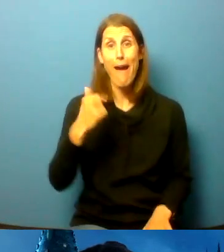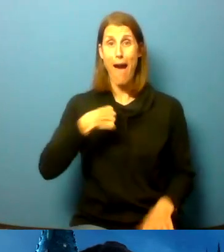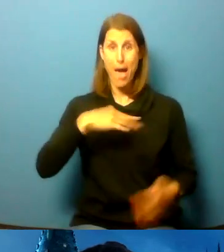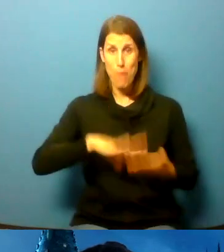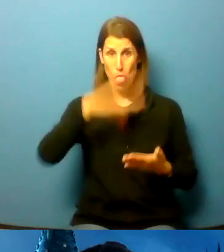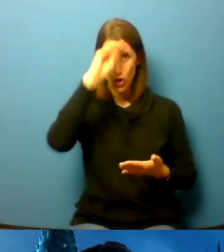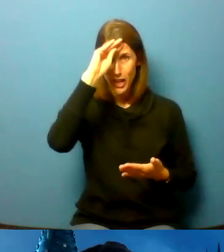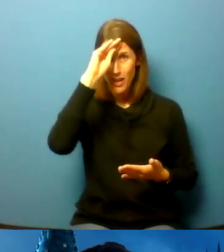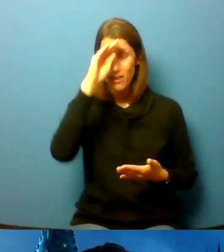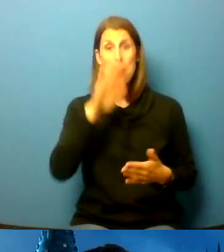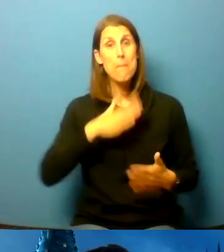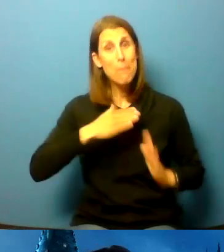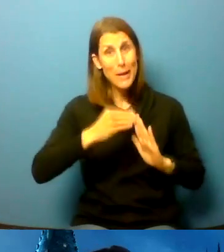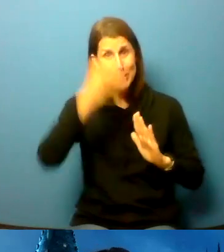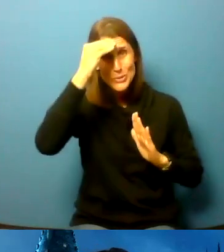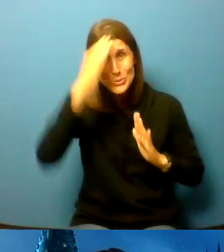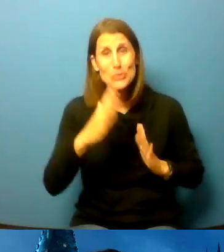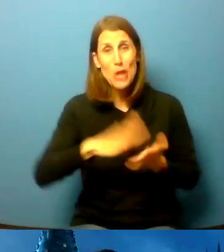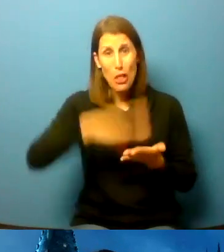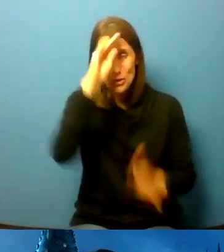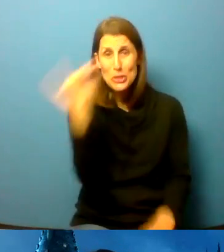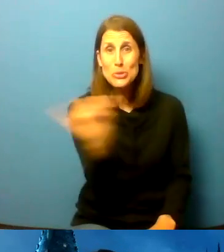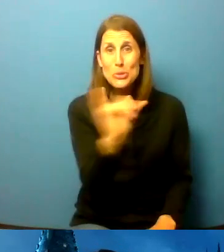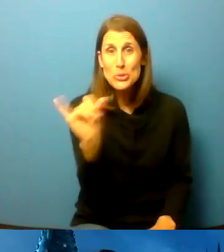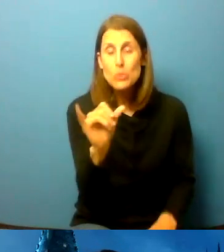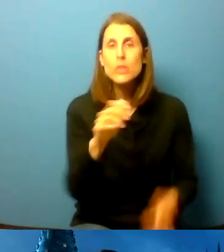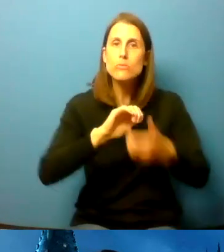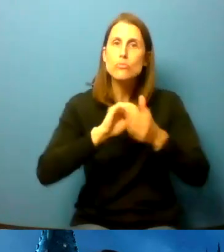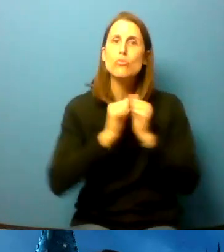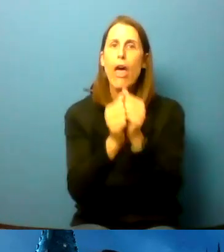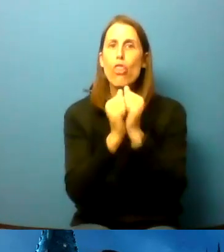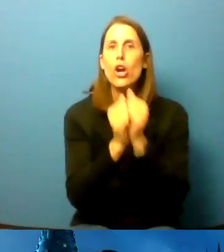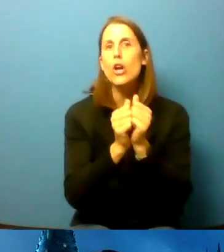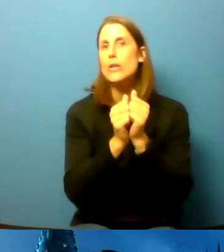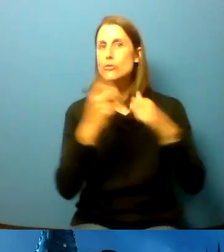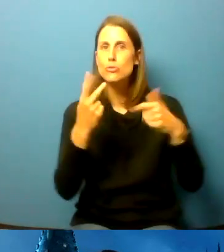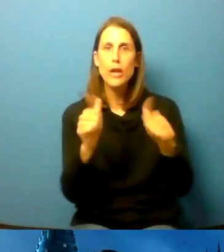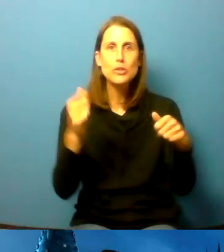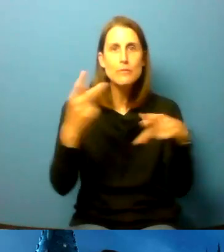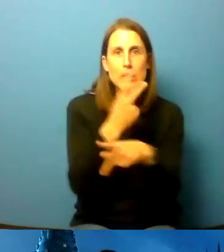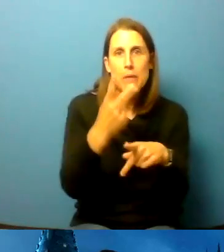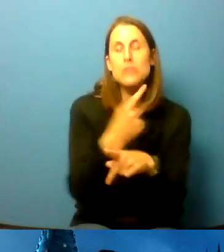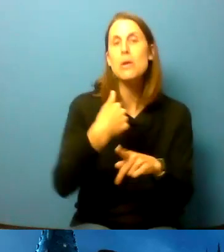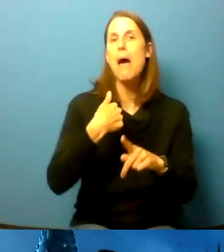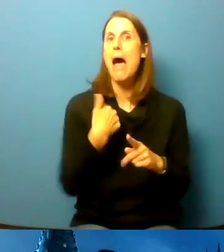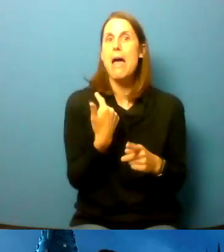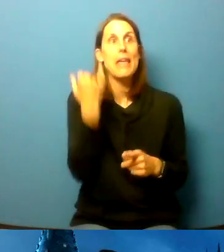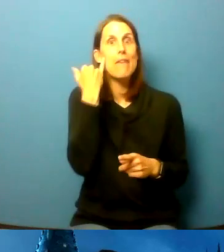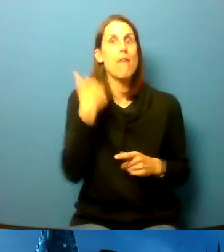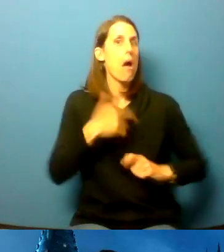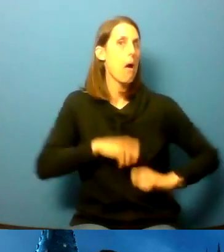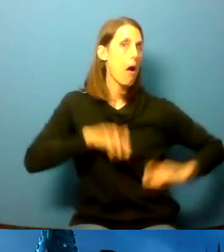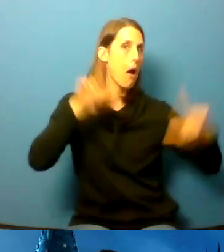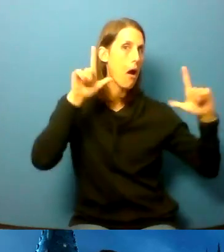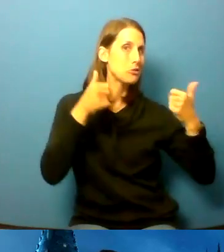so frustrating, like this isn't working, let's try something different, and sort of modeling that language instead of just like